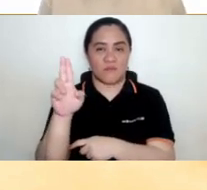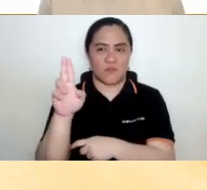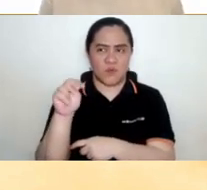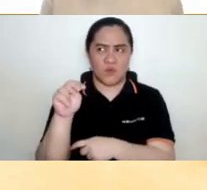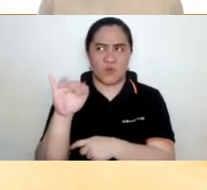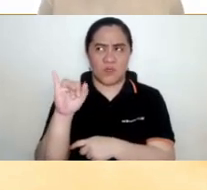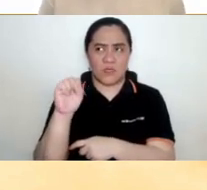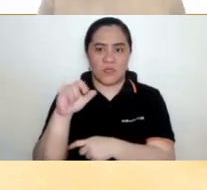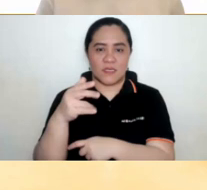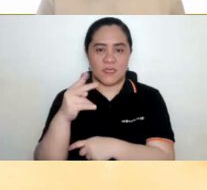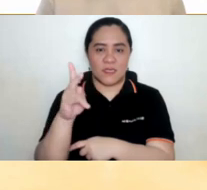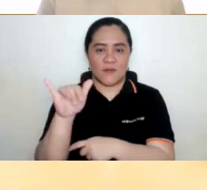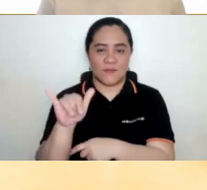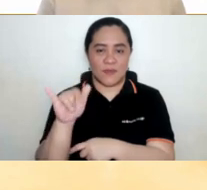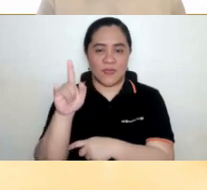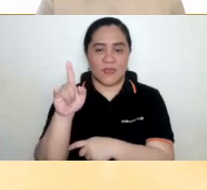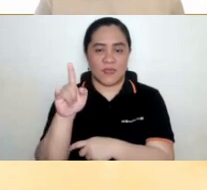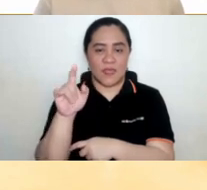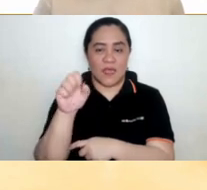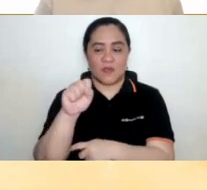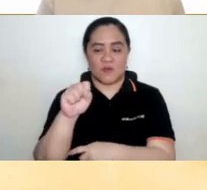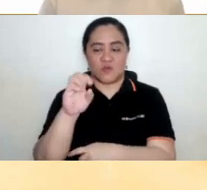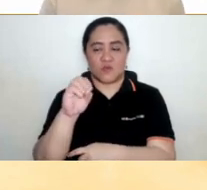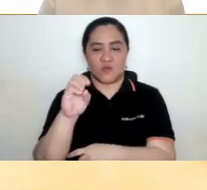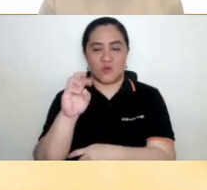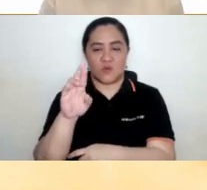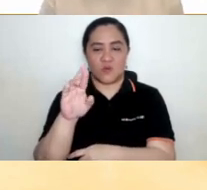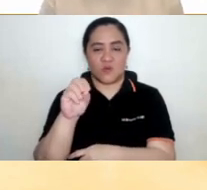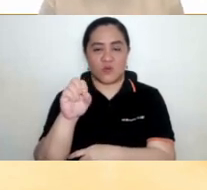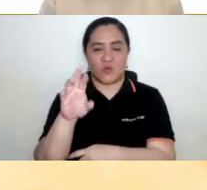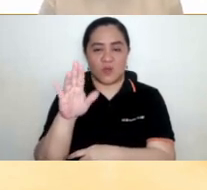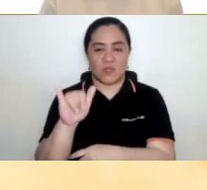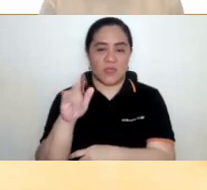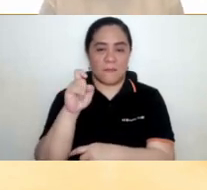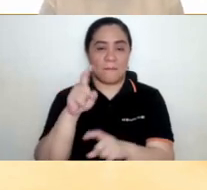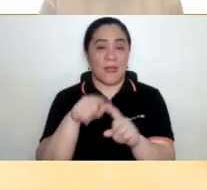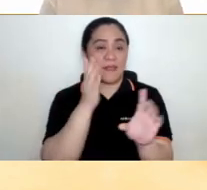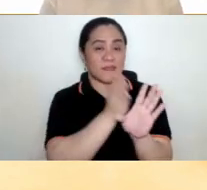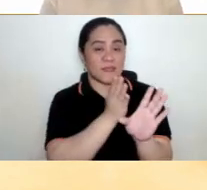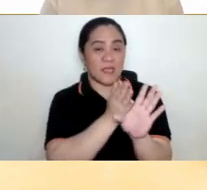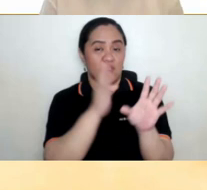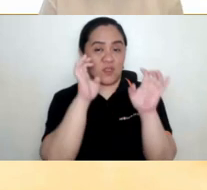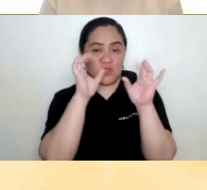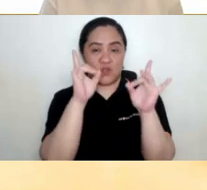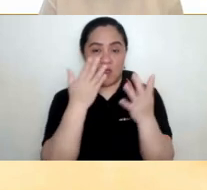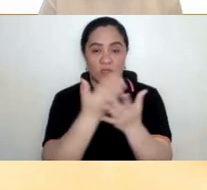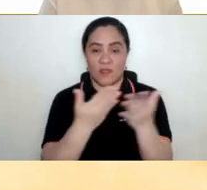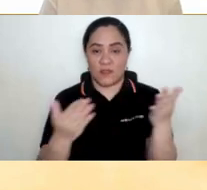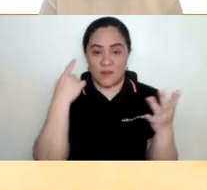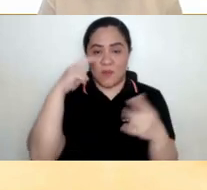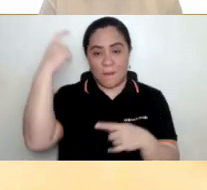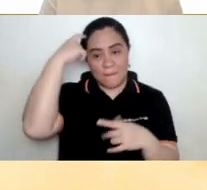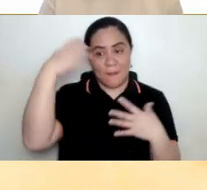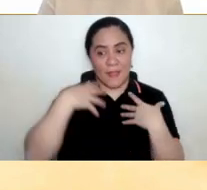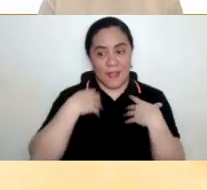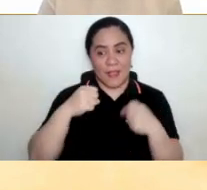This is a collaboration to offer more psychoeducational resources on mental health and well-being